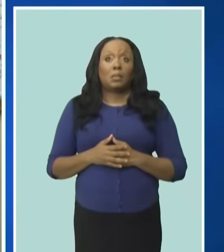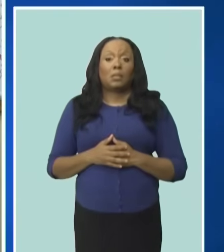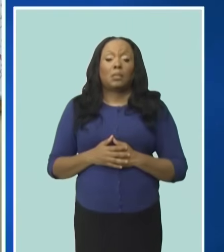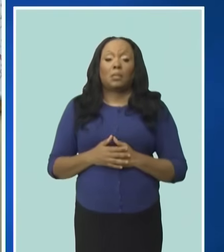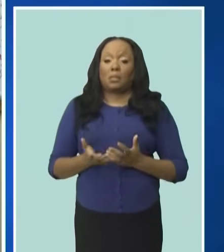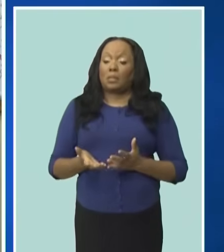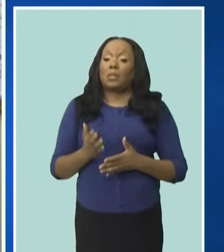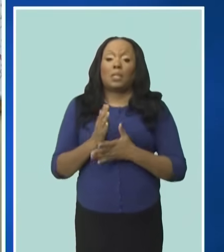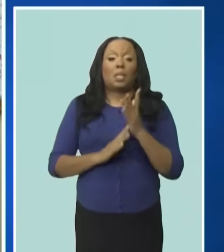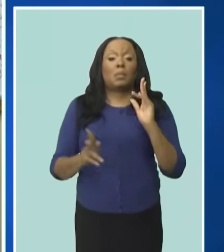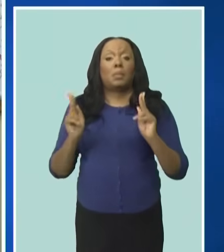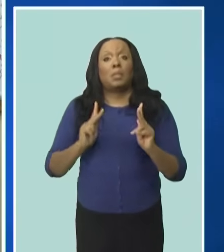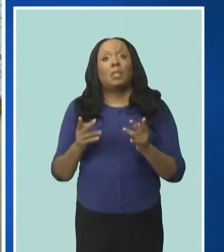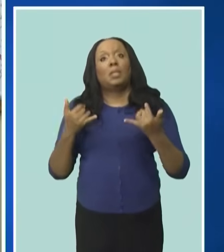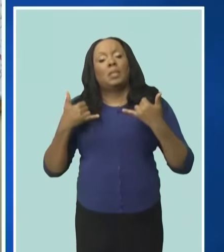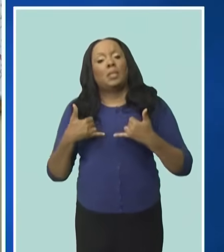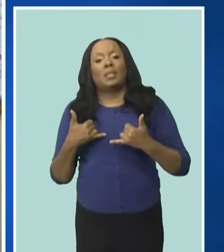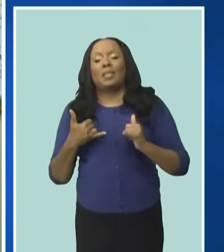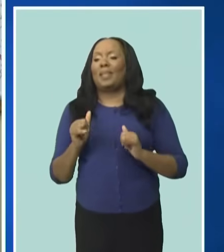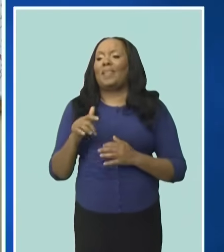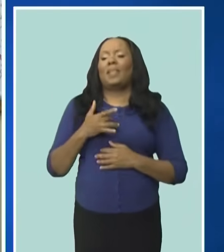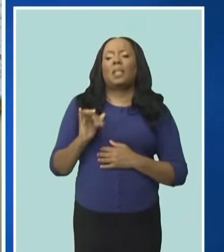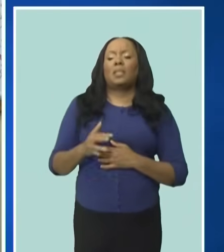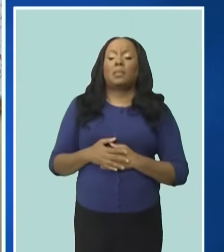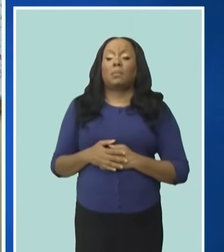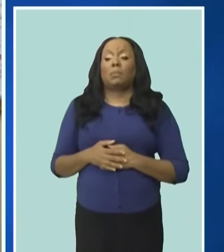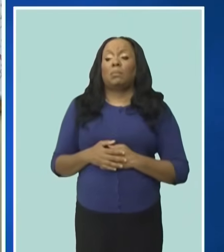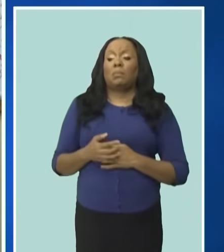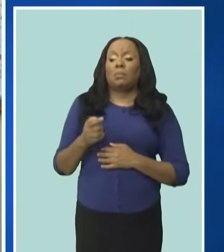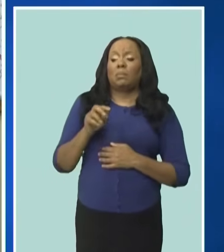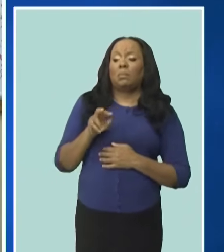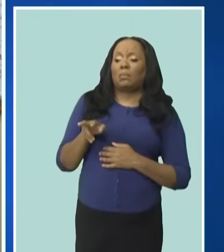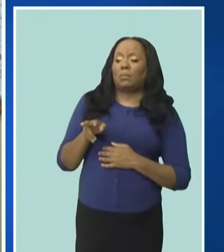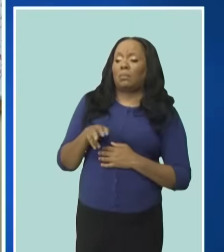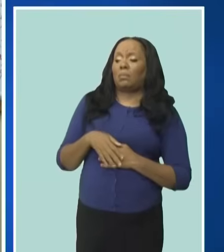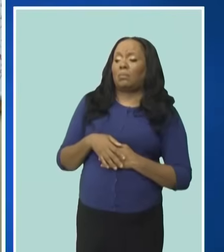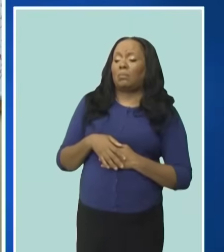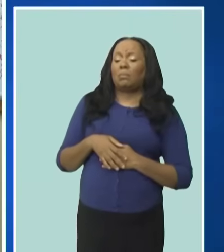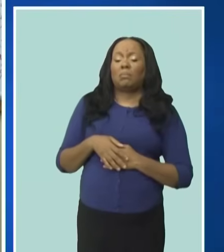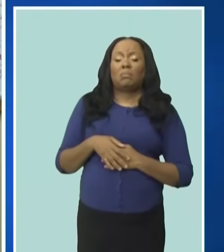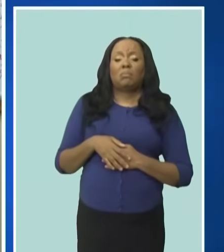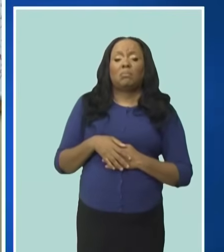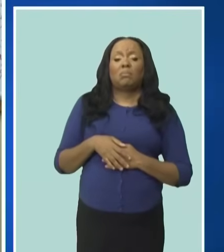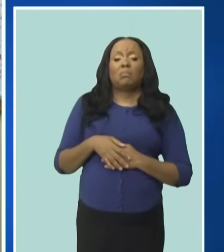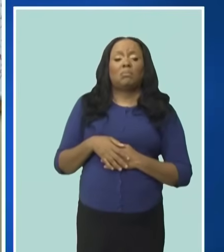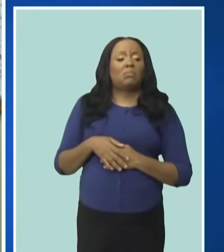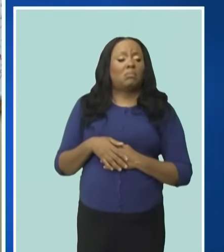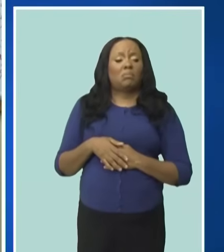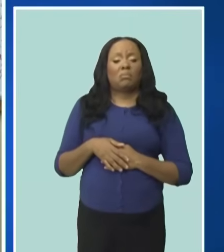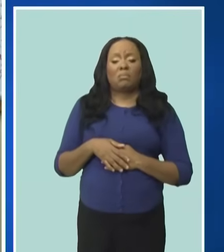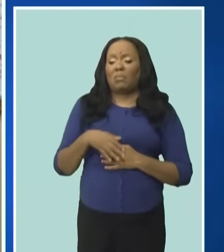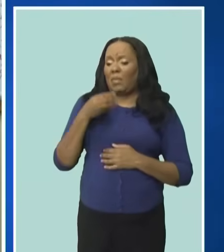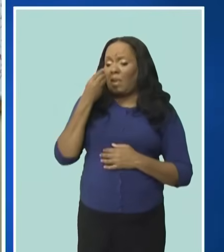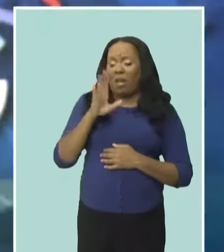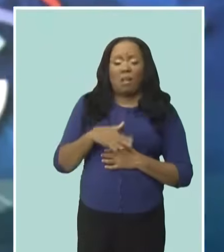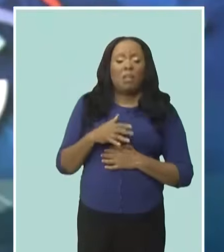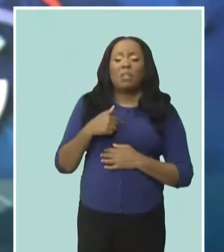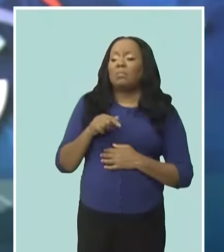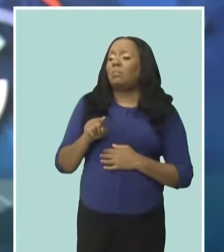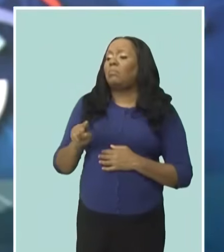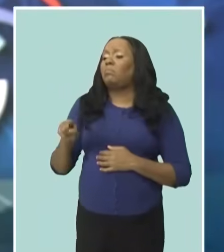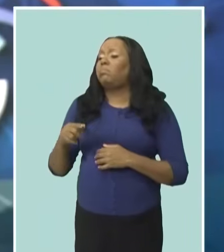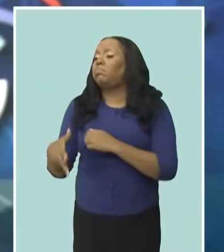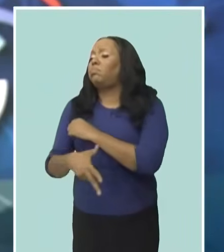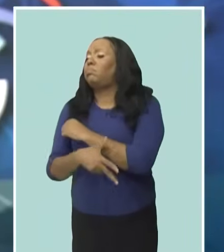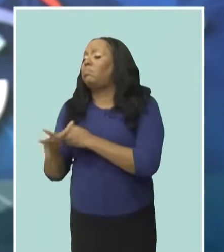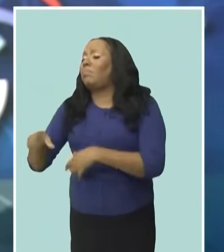population who seem to think that a farmer's produce is fair game for him.